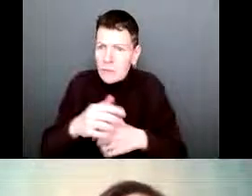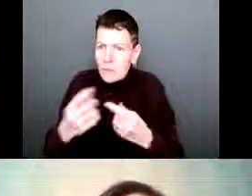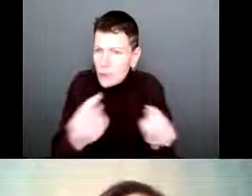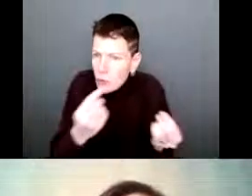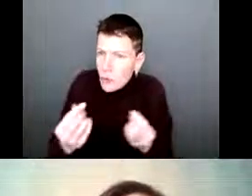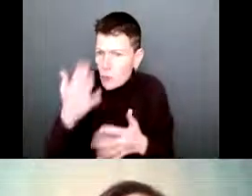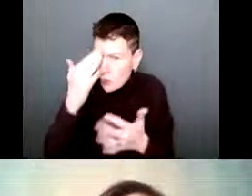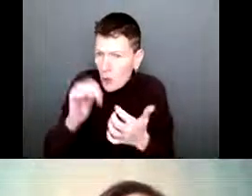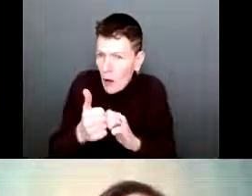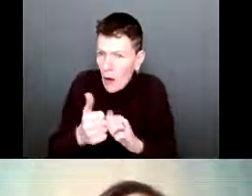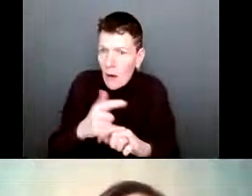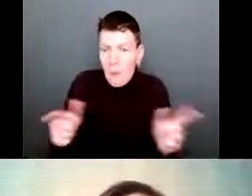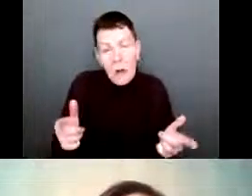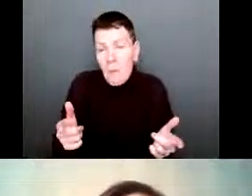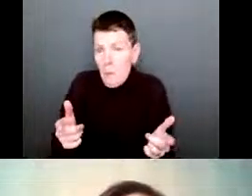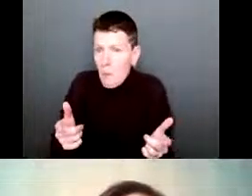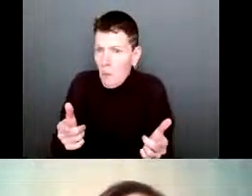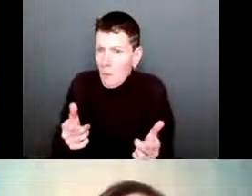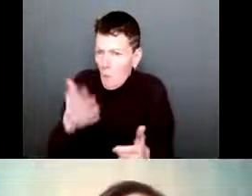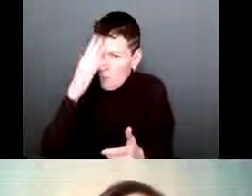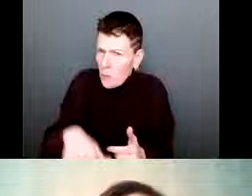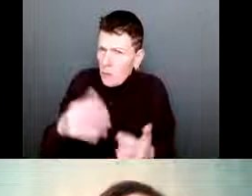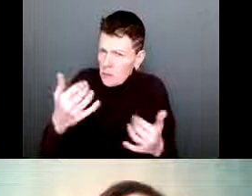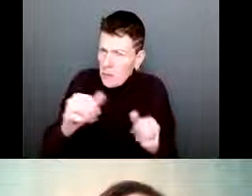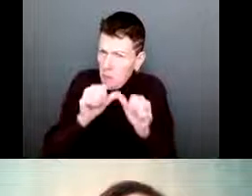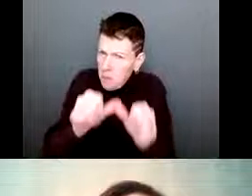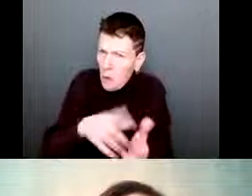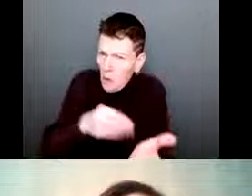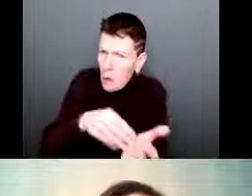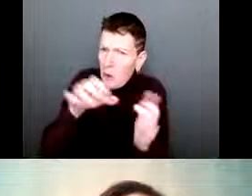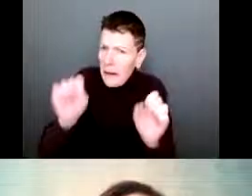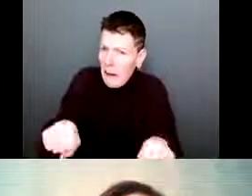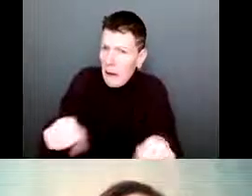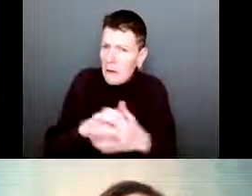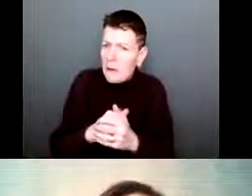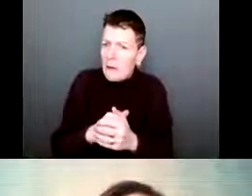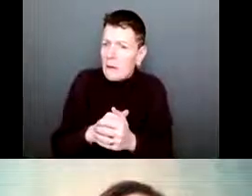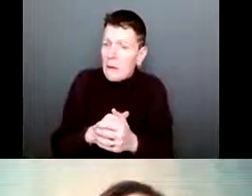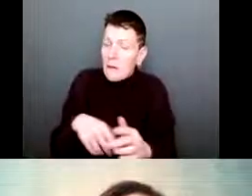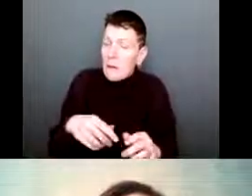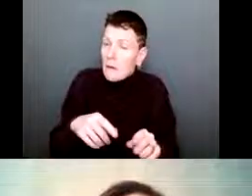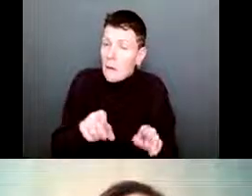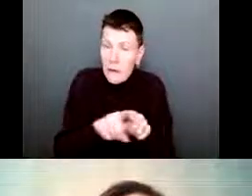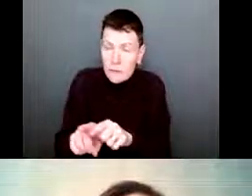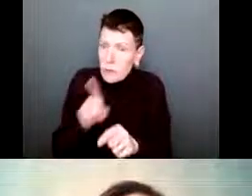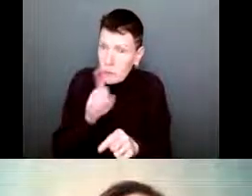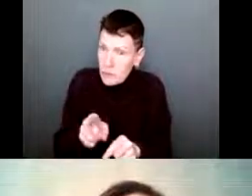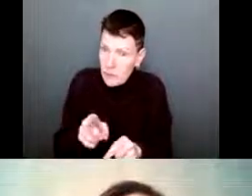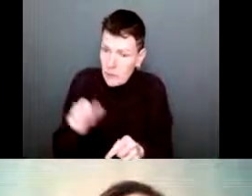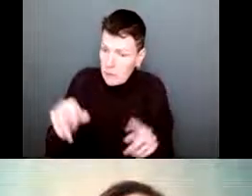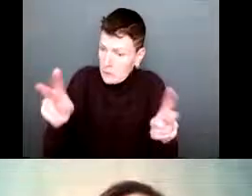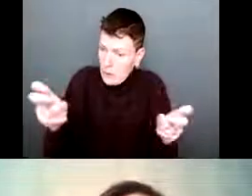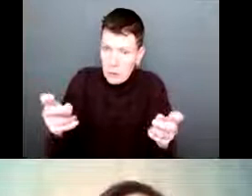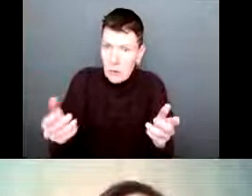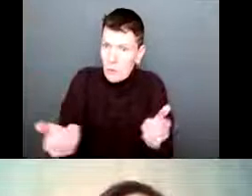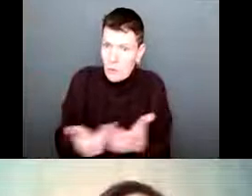there's much that can still be learned about this topic. And it is still a relatively new topic. I know when I